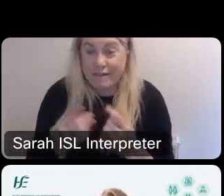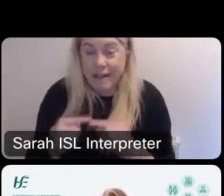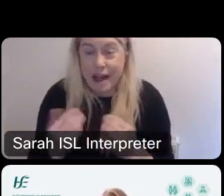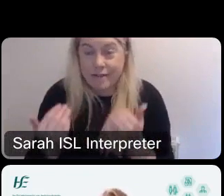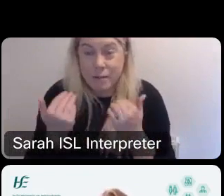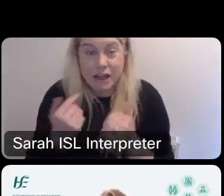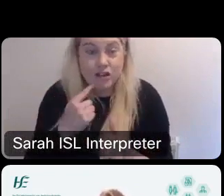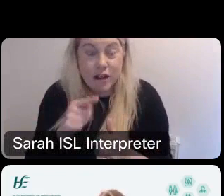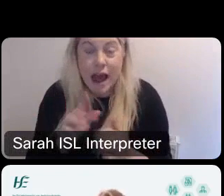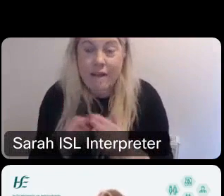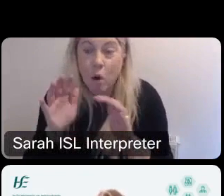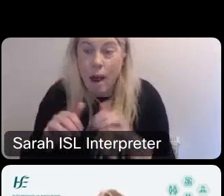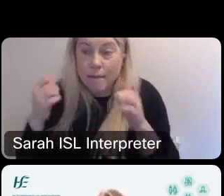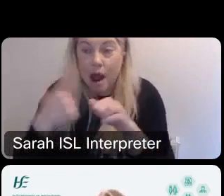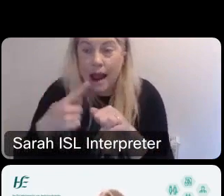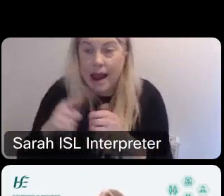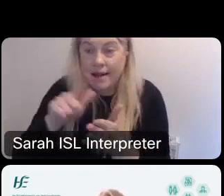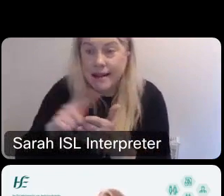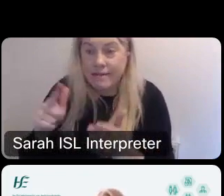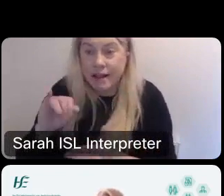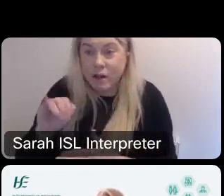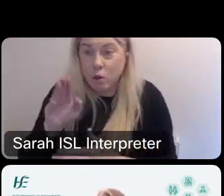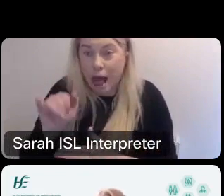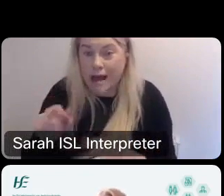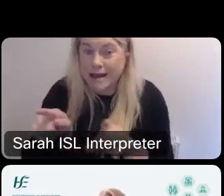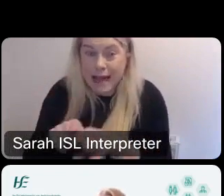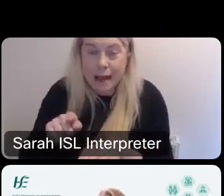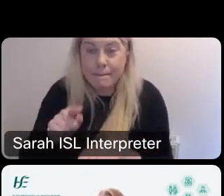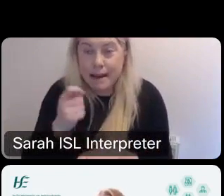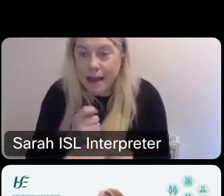our webinar on the 17th of July next month, same time,